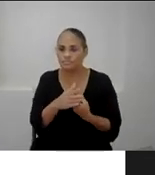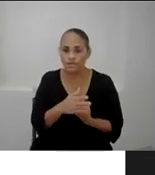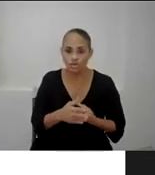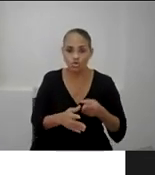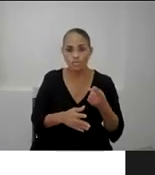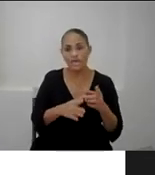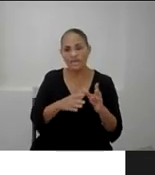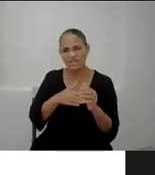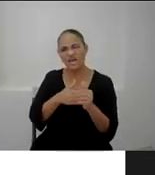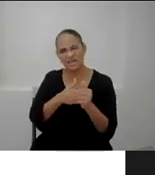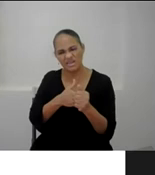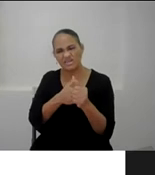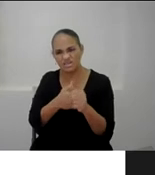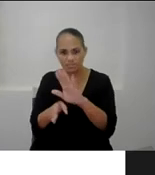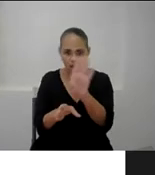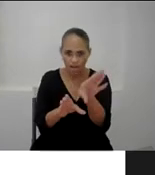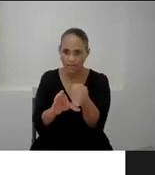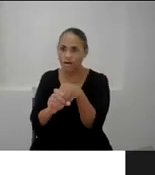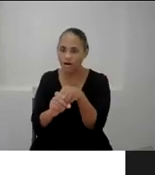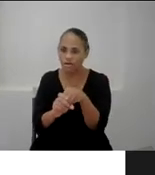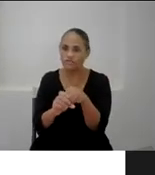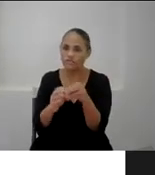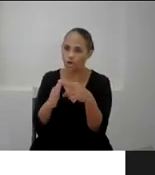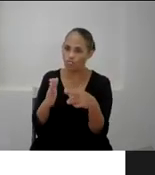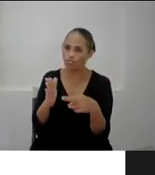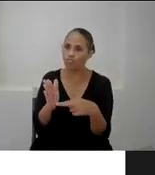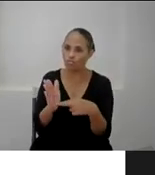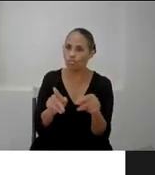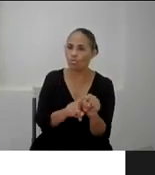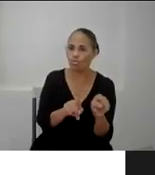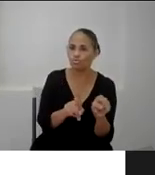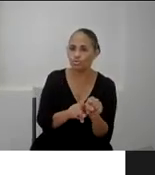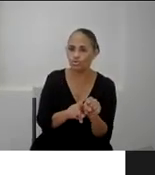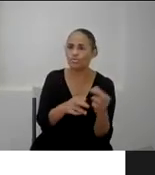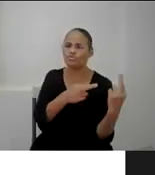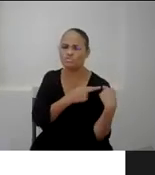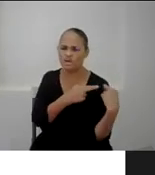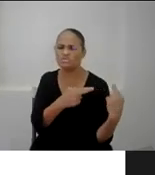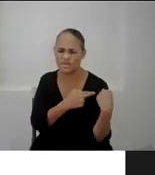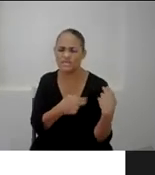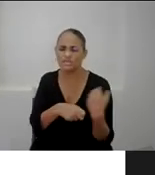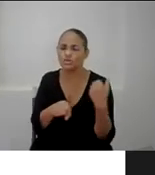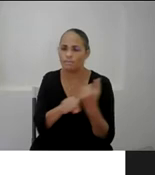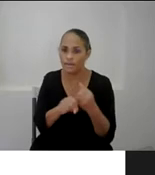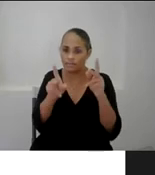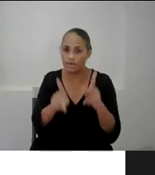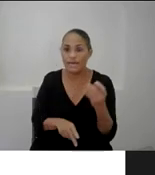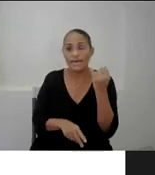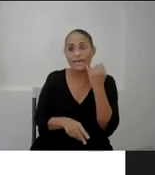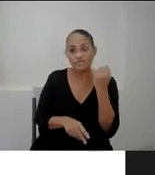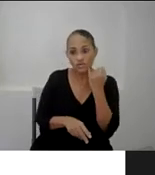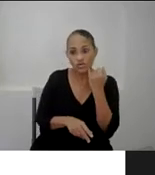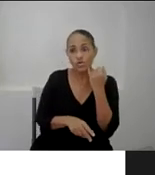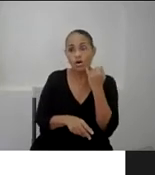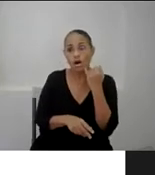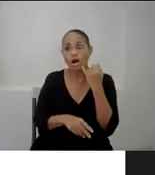added on, but to actually make it happen. if you are facilitating somebody's